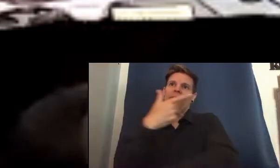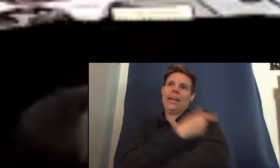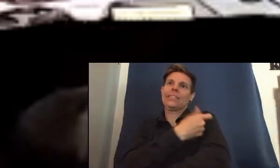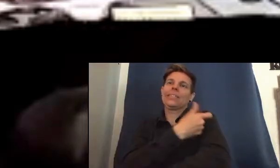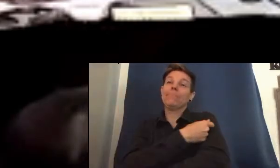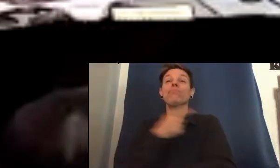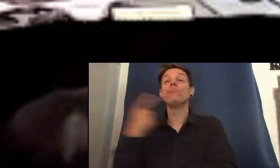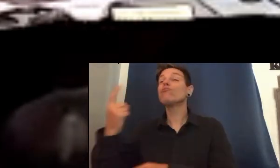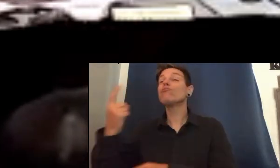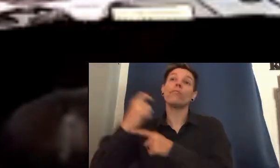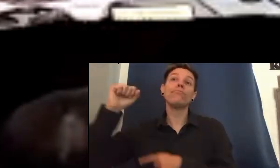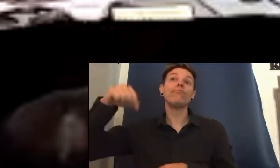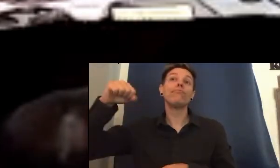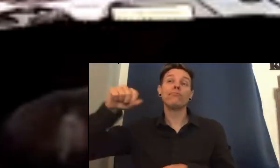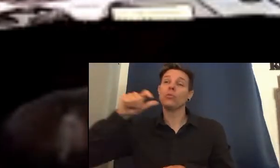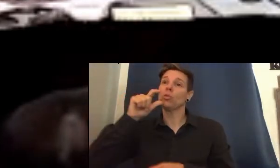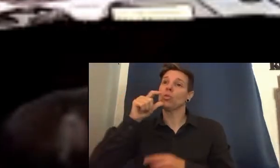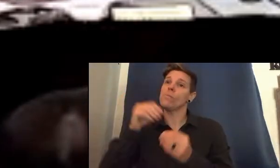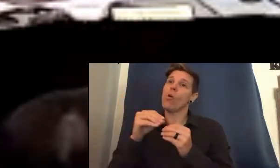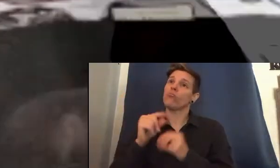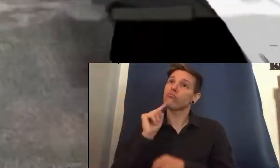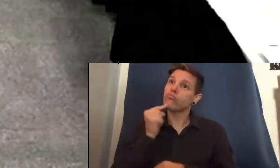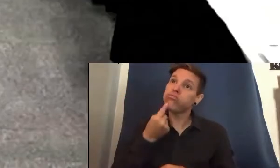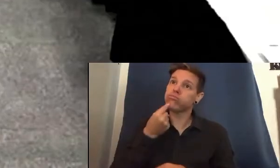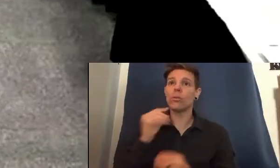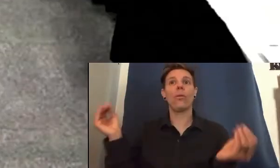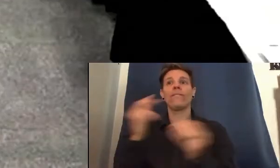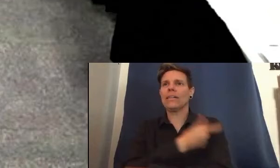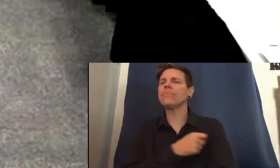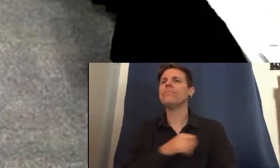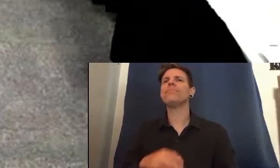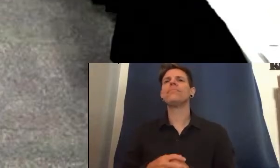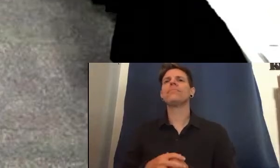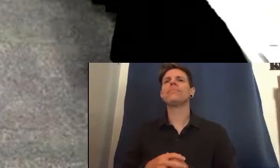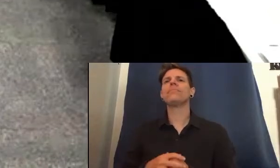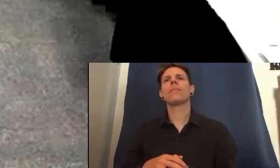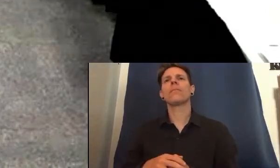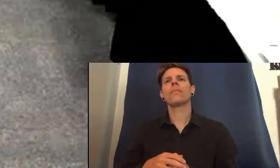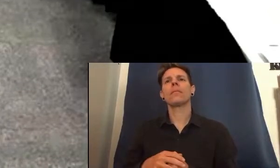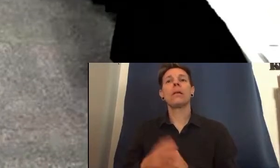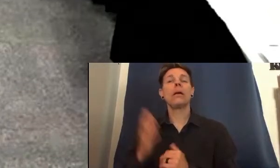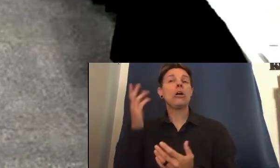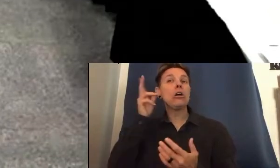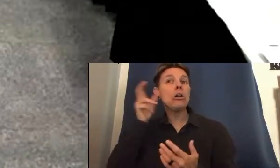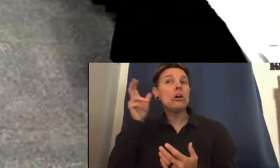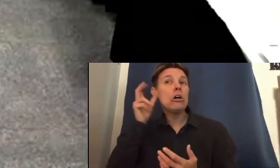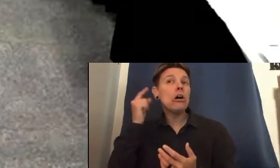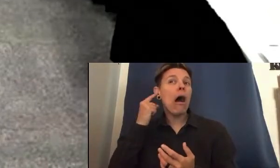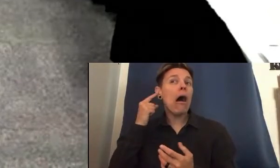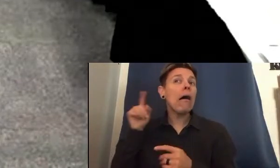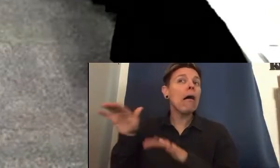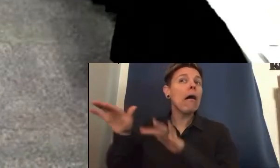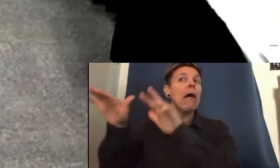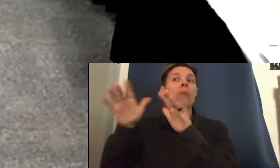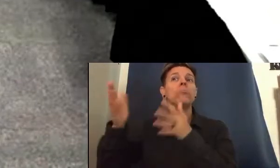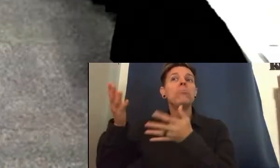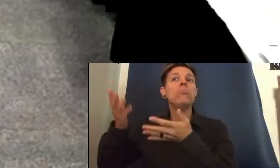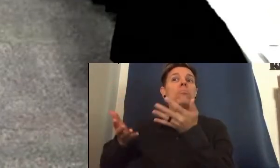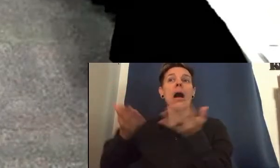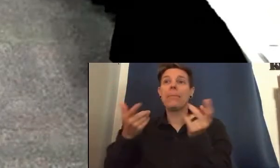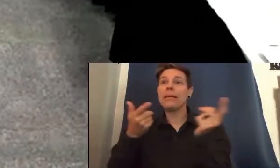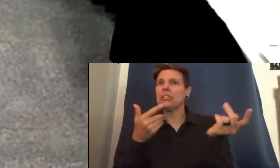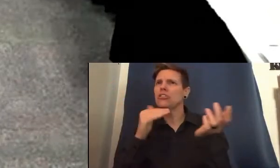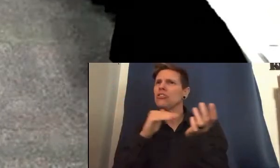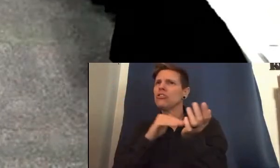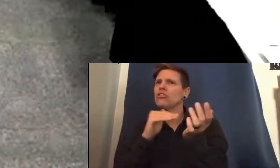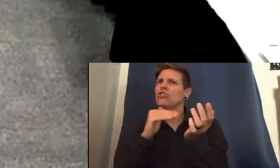that. I've heard this recently, and maybe we can, somebody here, Dr. Johnson, maybe you can back this up, but I heard